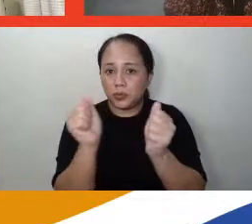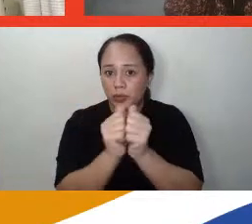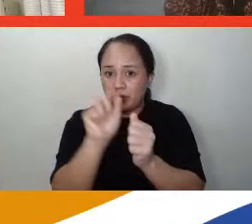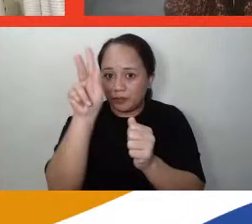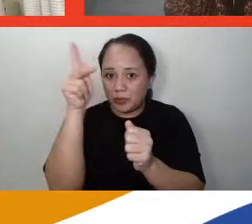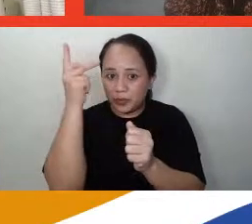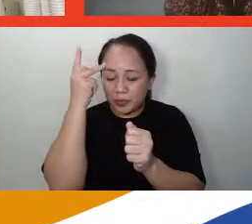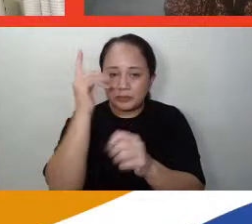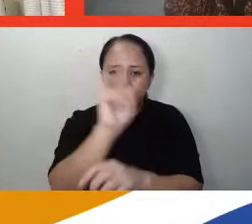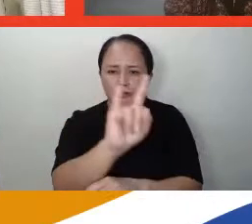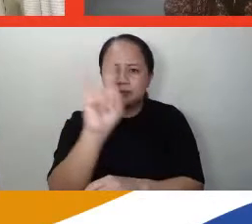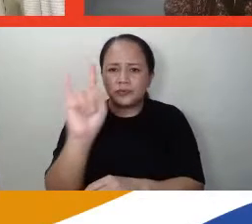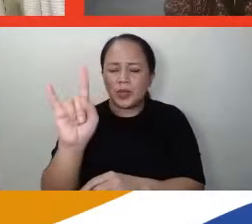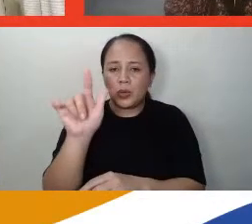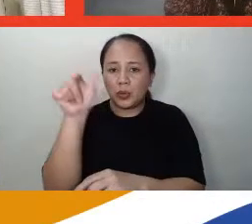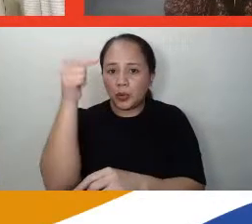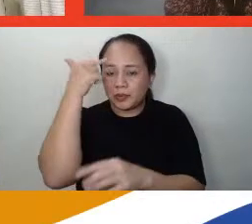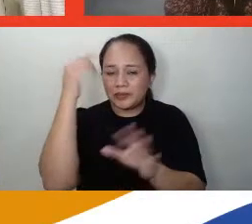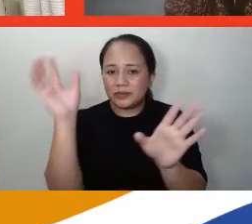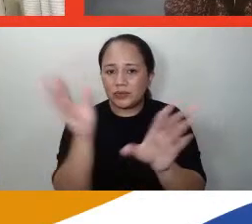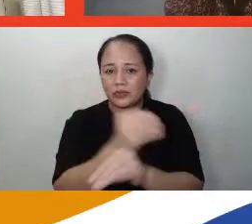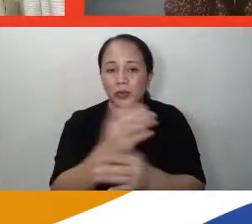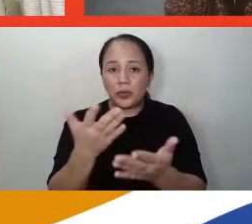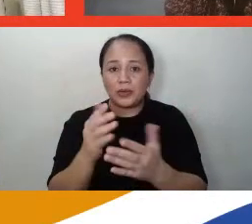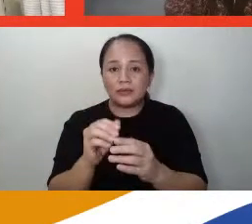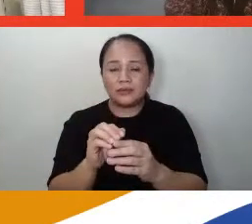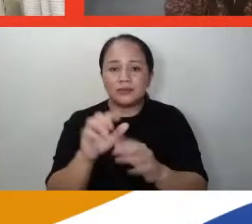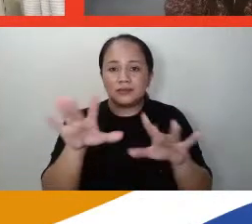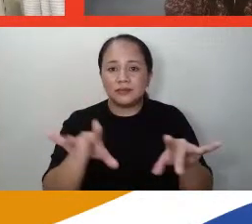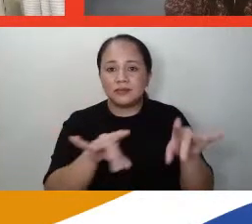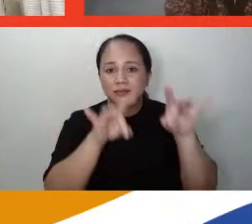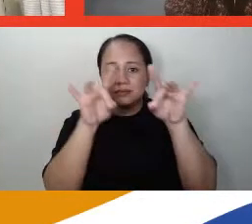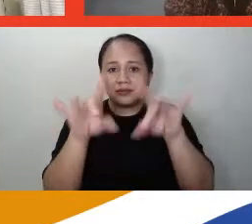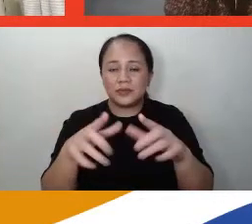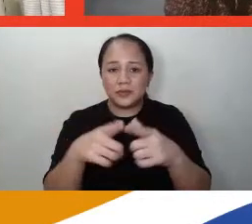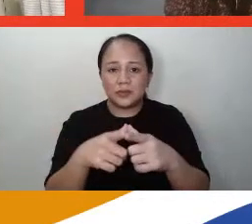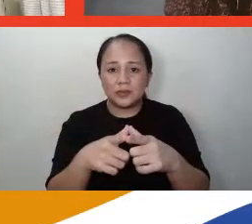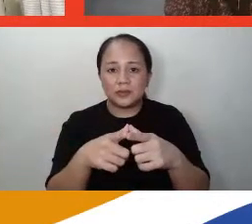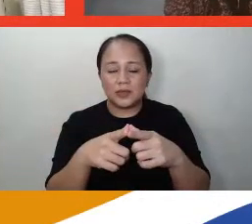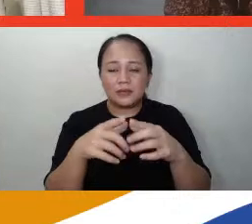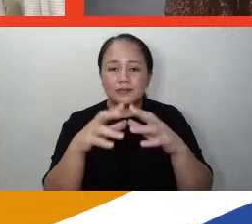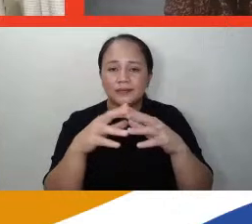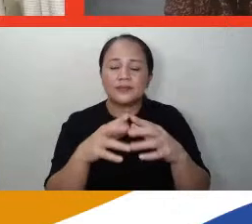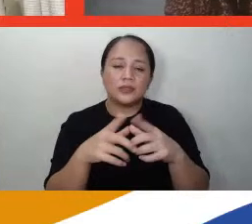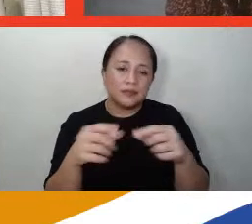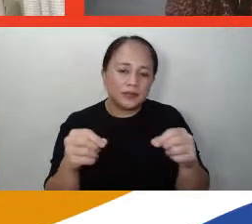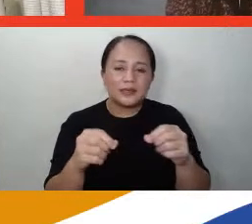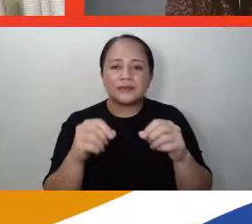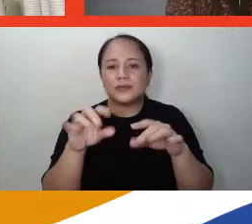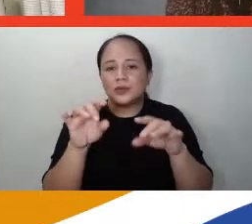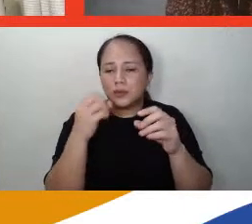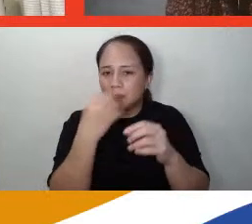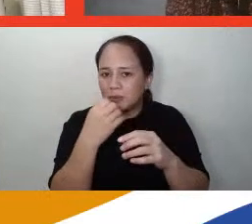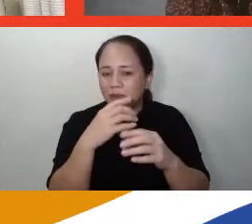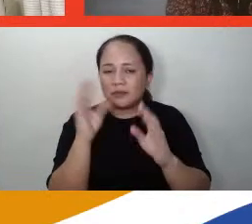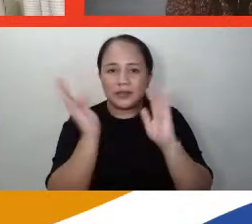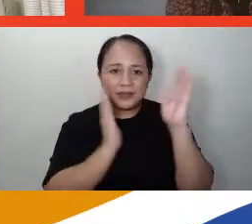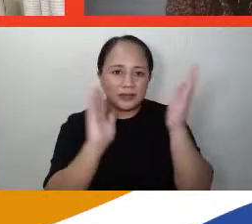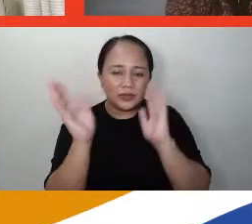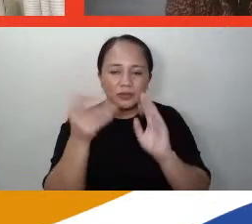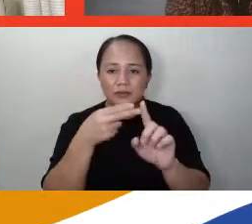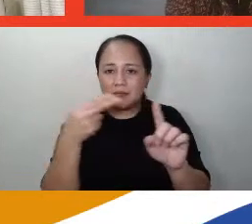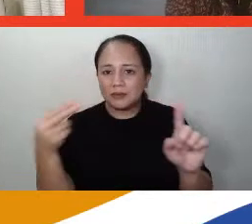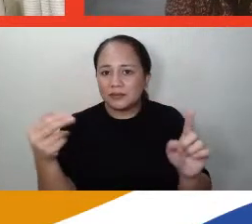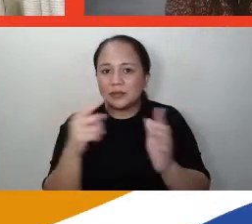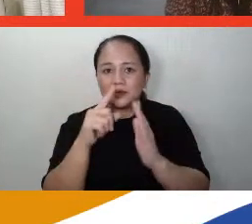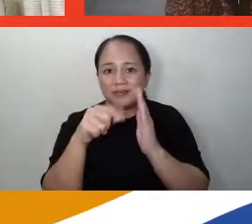political campaigns, and government offices in Australia, Hong Kong, Indonesia, Japan, Malaysia, Myanmar, the Philippines,